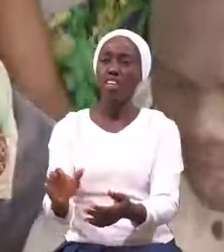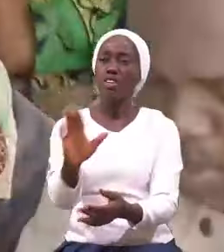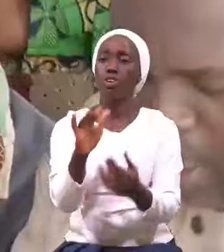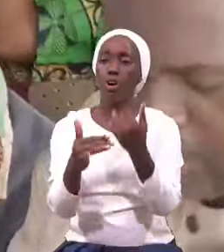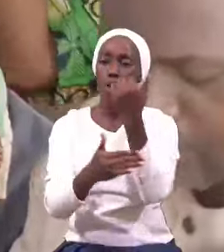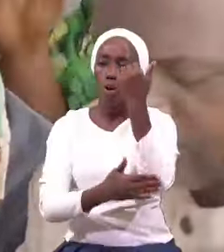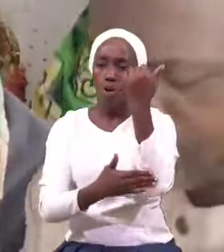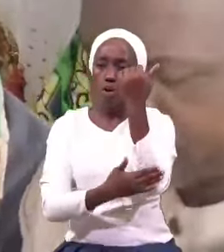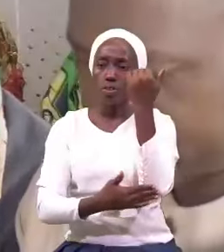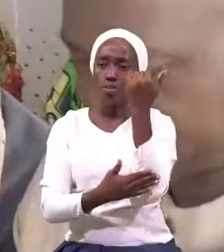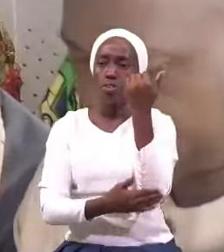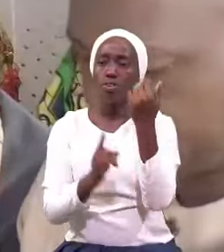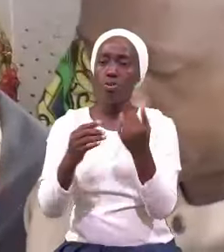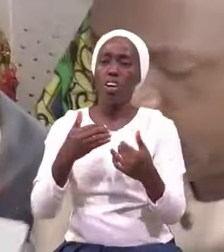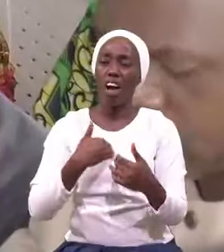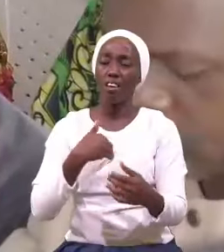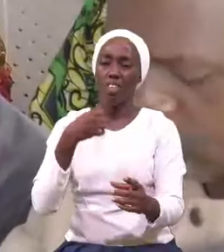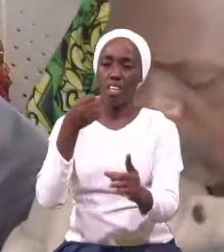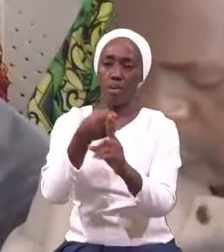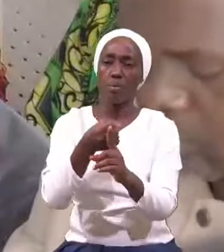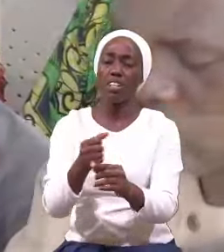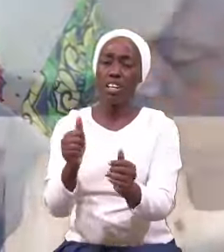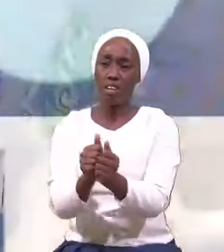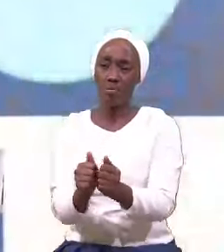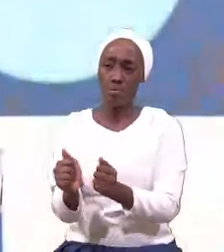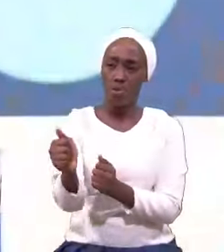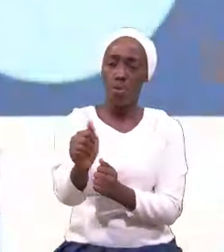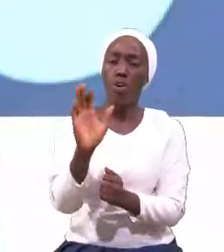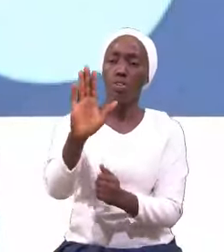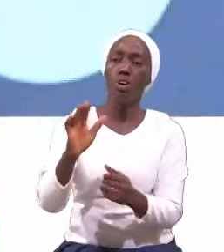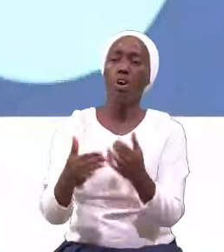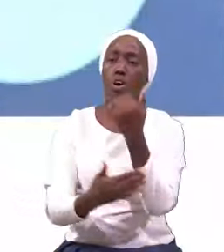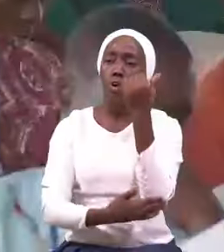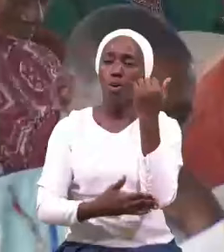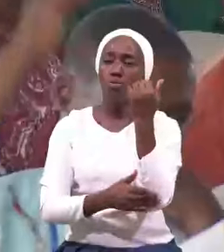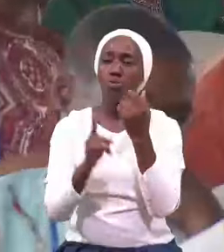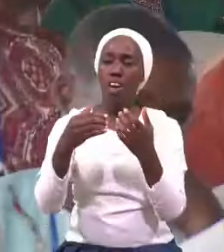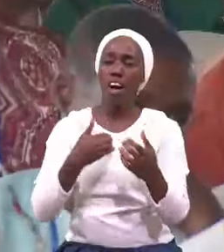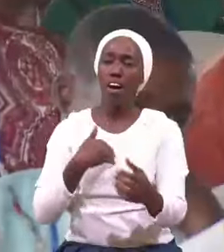impact. Beyond your country, you will have impact.